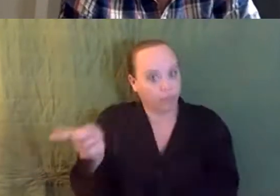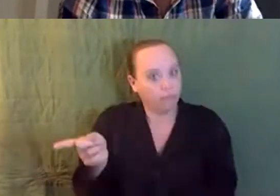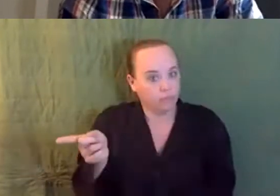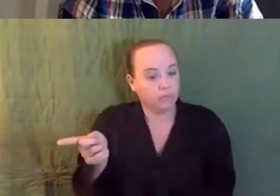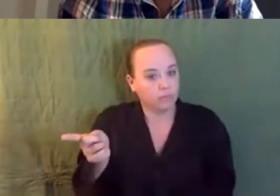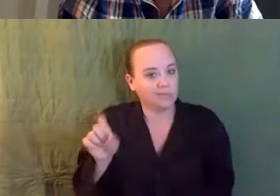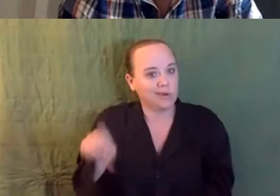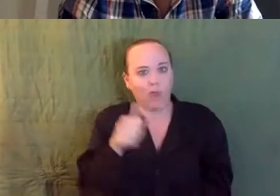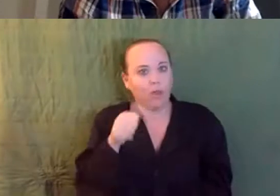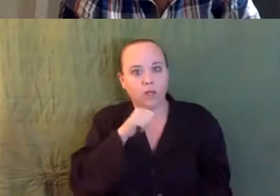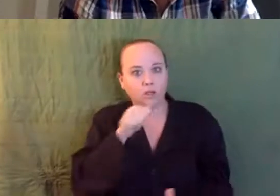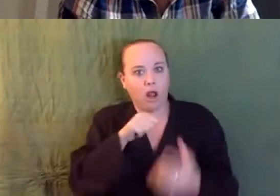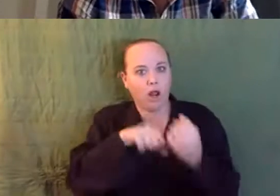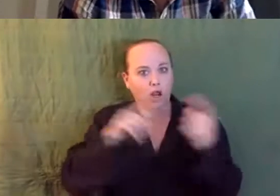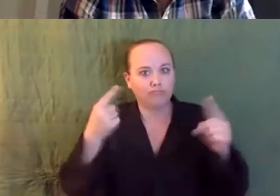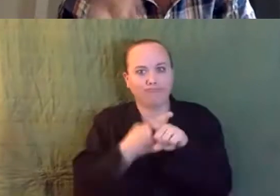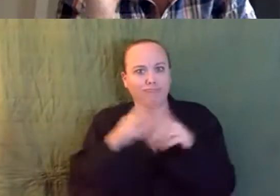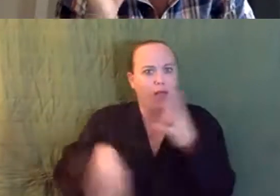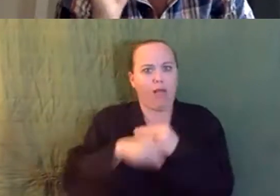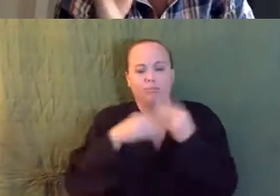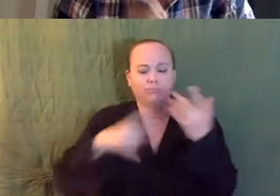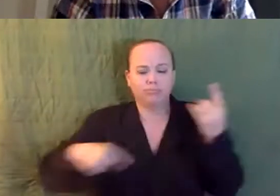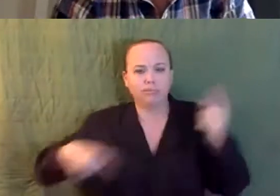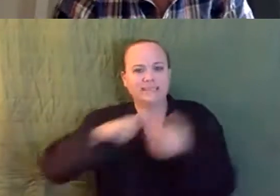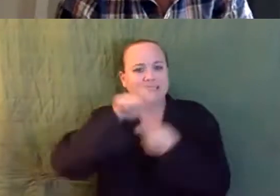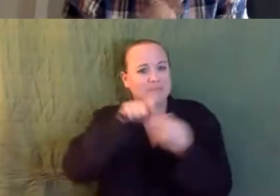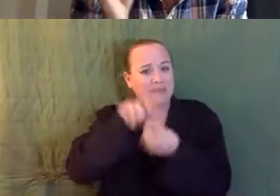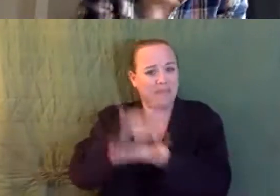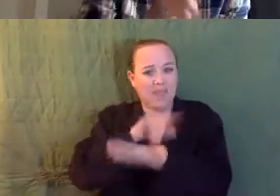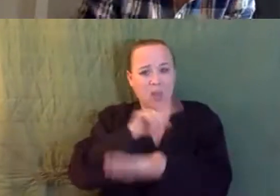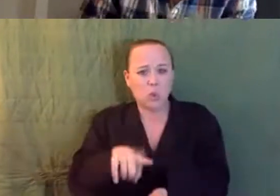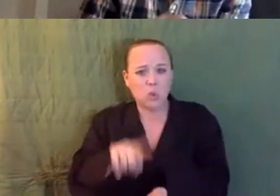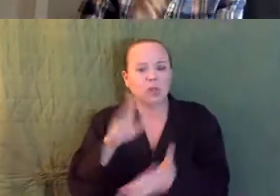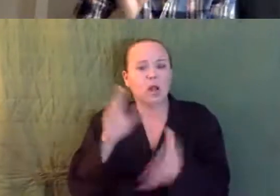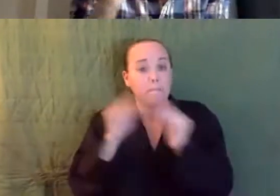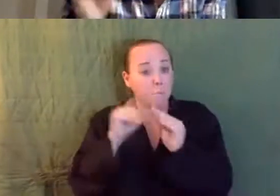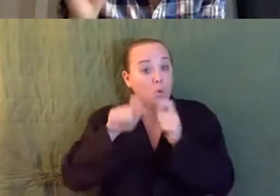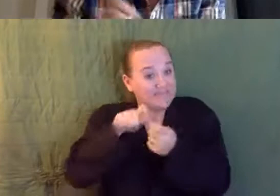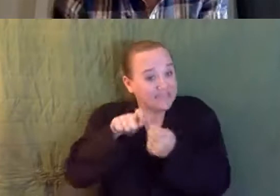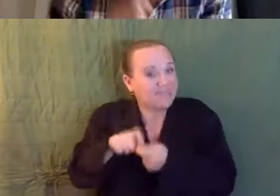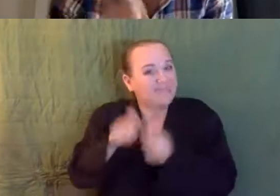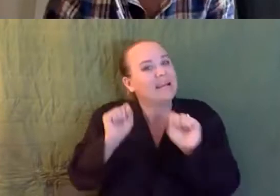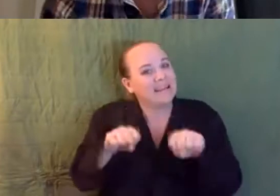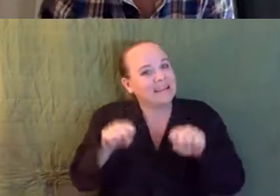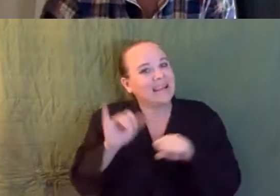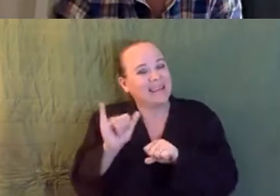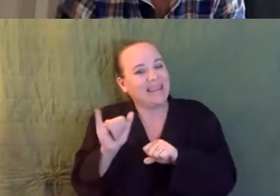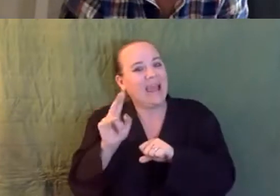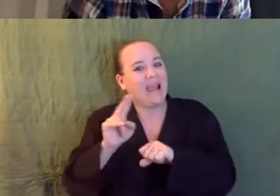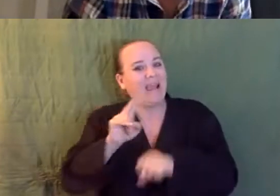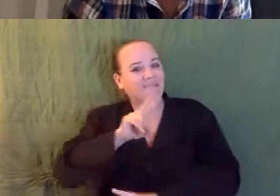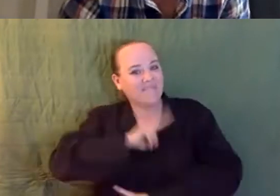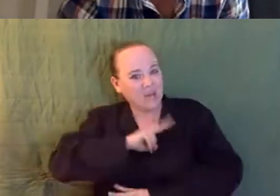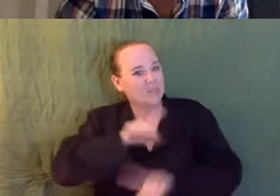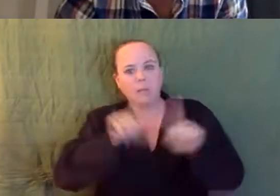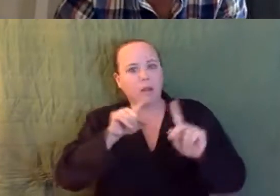Other than that, I don't have much to add. Specific to that question, I could get a little deeper about specific groups like veterans, but I